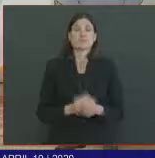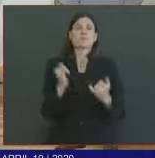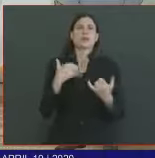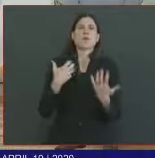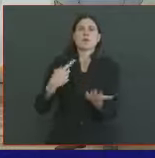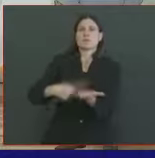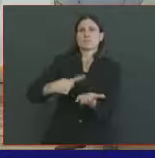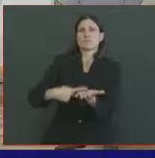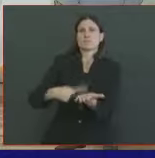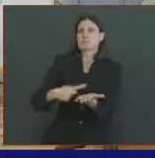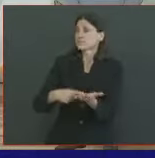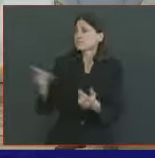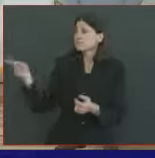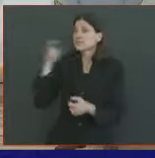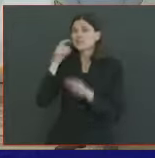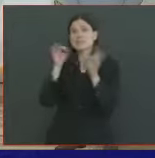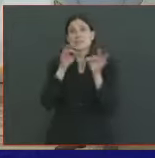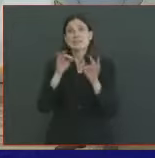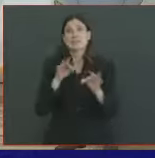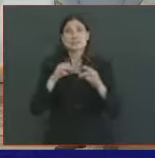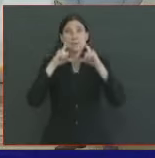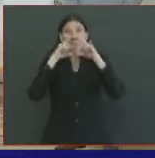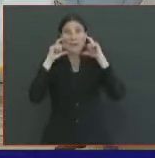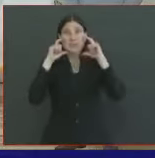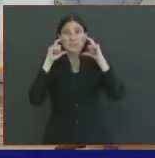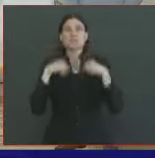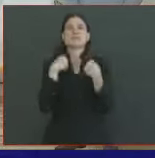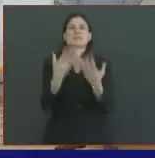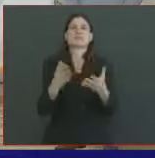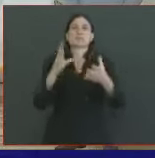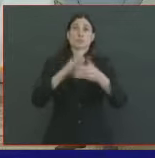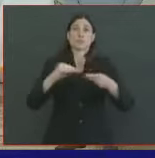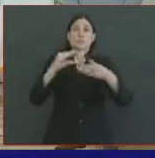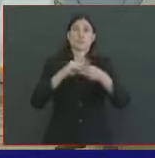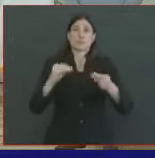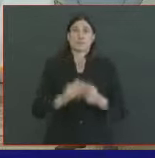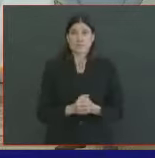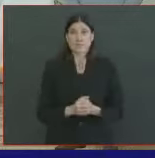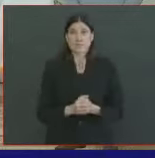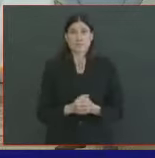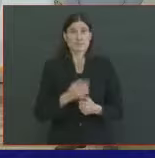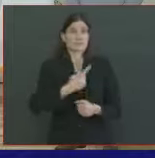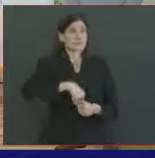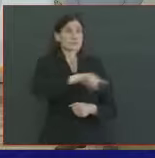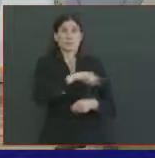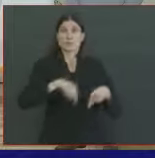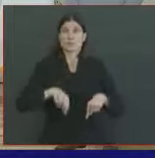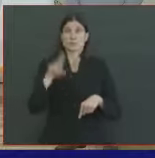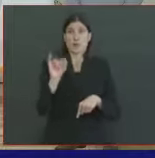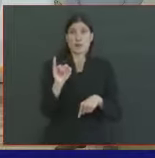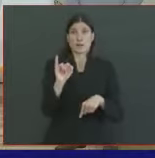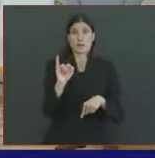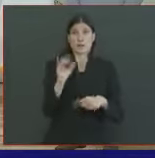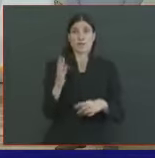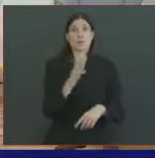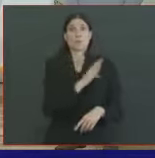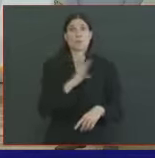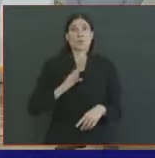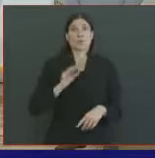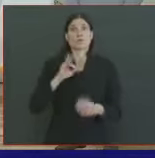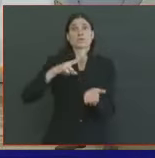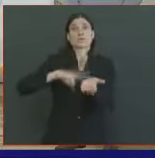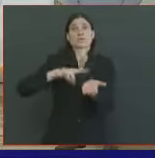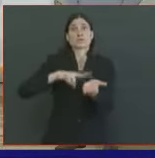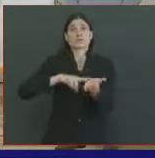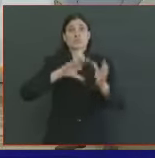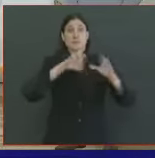and tell. So Rosa Morales, who works for the Board of Nursing at the Department of Health, Rosa was very kind, and she made us all masks in the office. I mean, good for her to have that talent